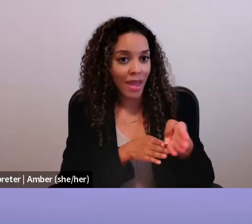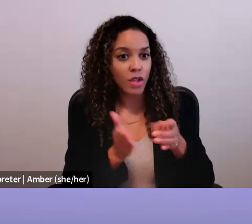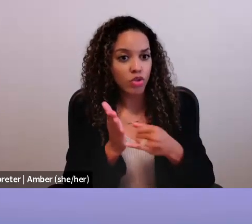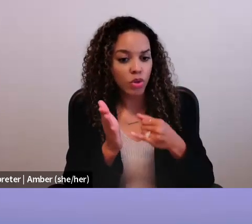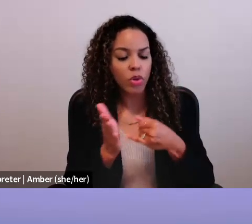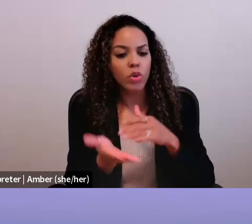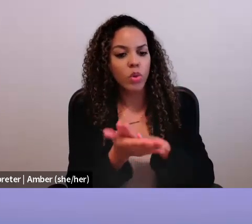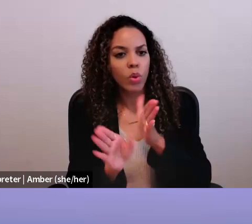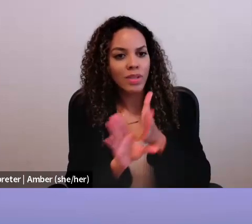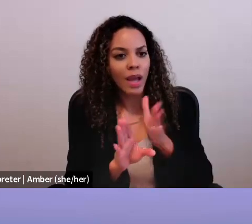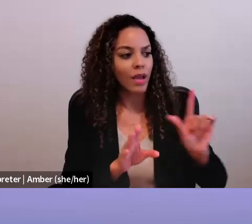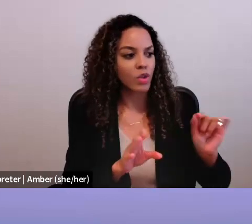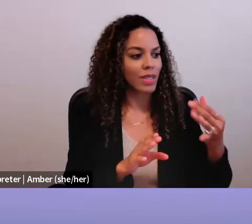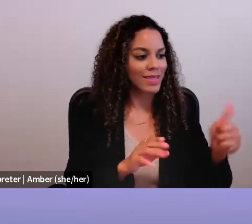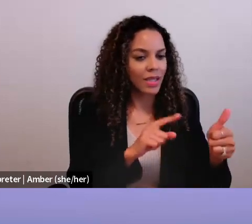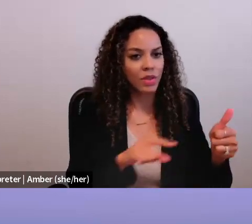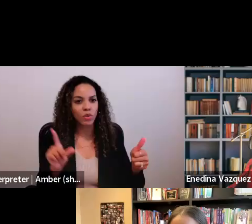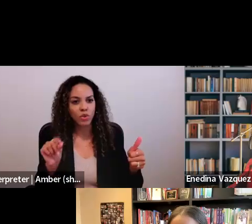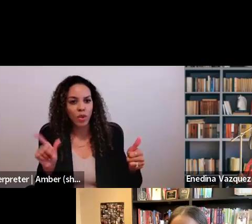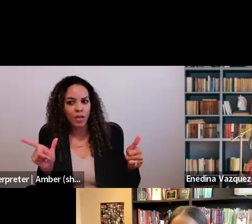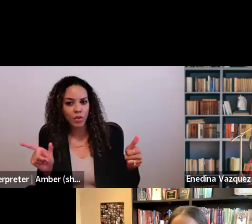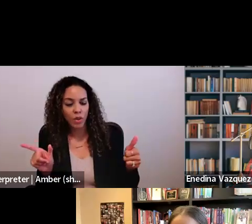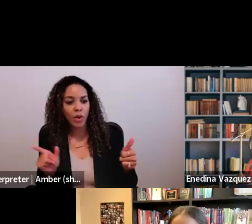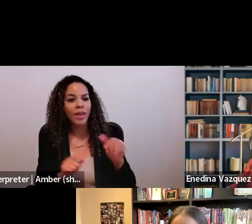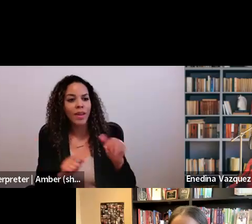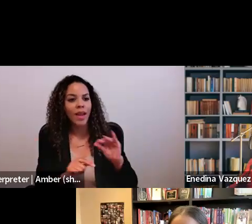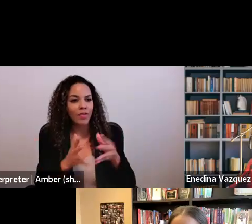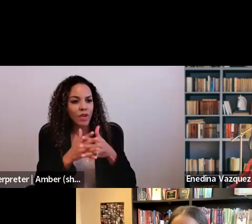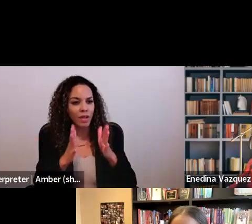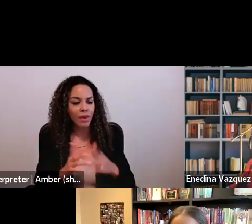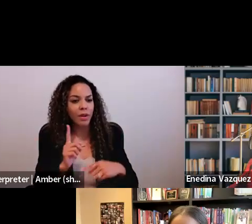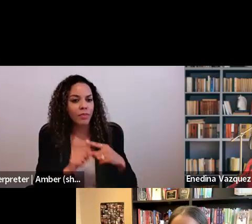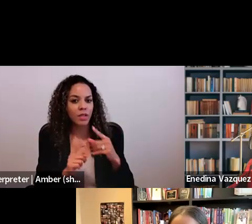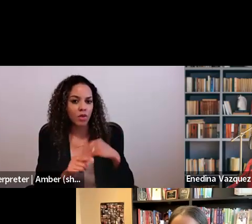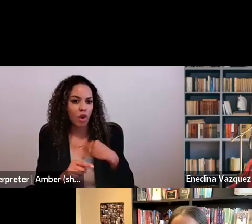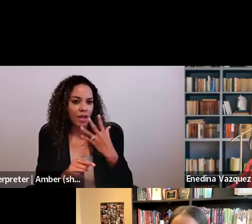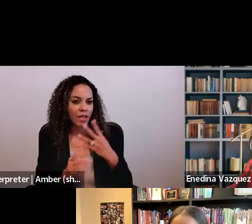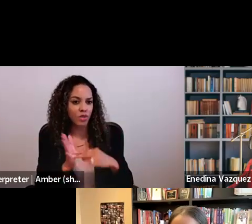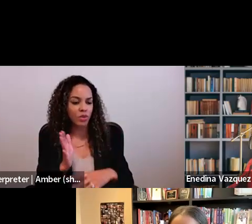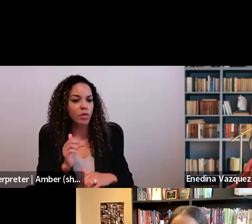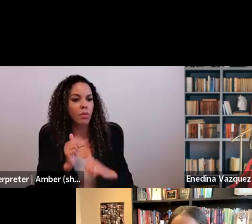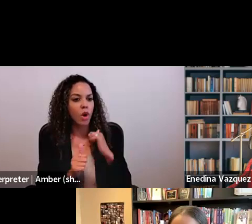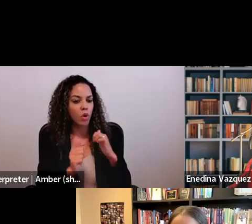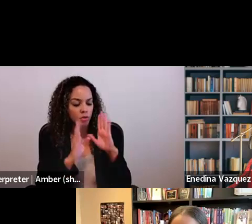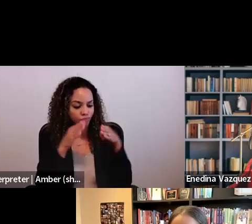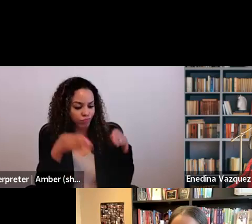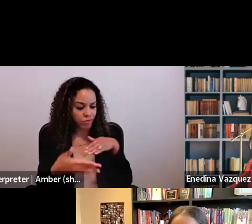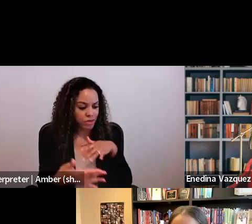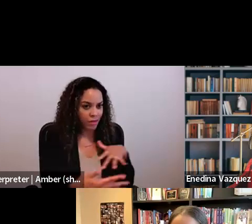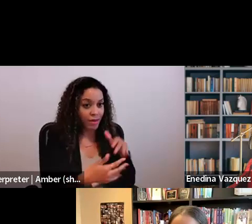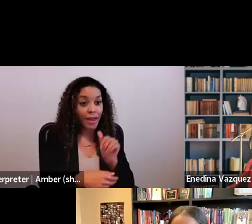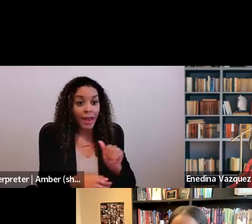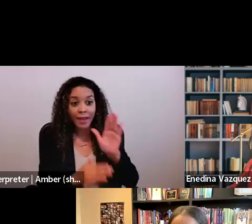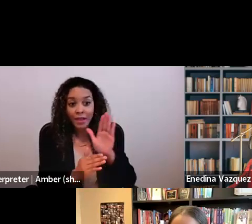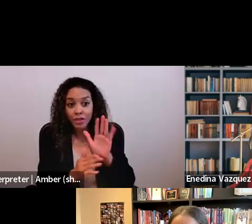from 2010 to 2021, that African American and Caucasian students are the most studied. Asian American